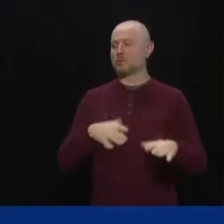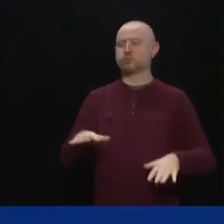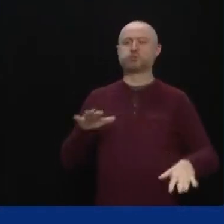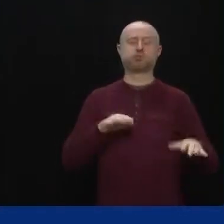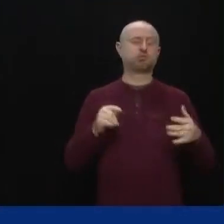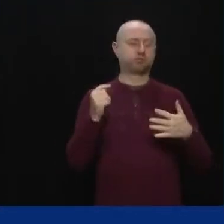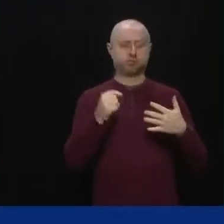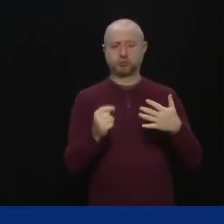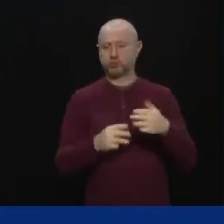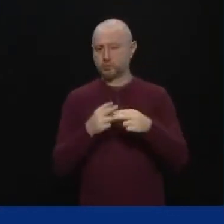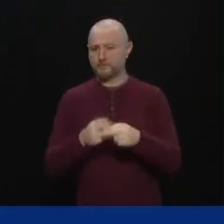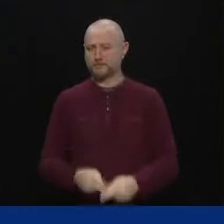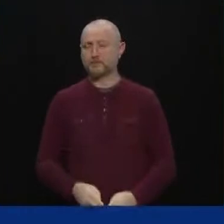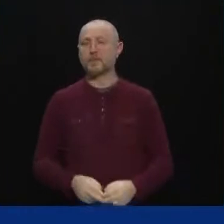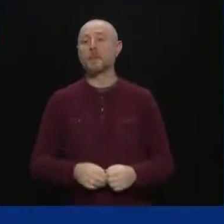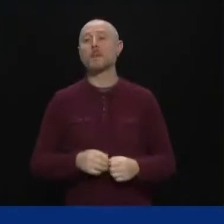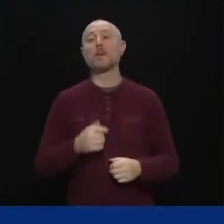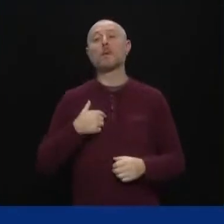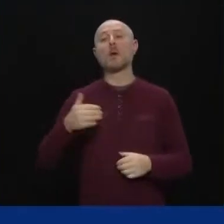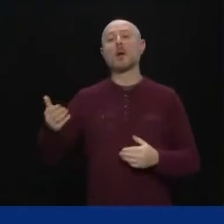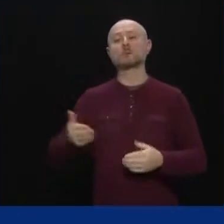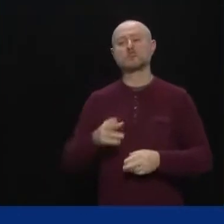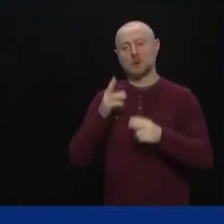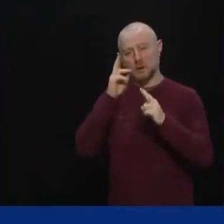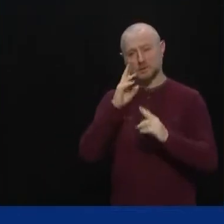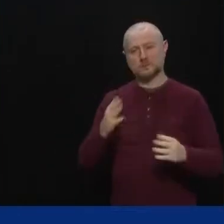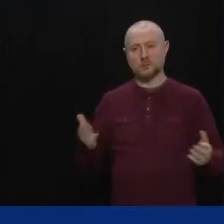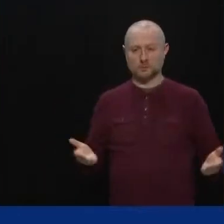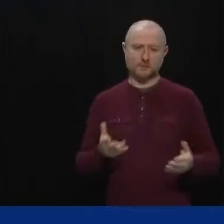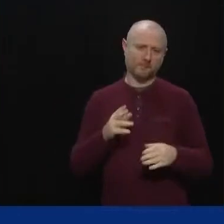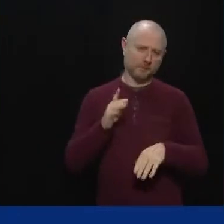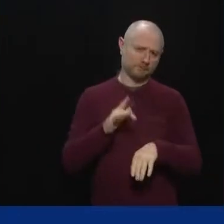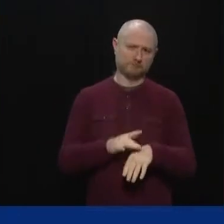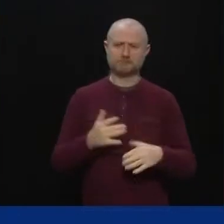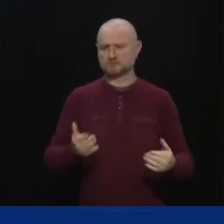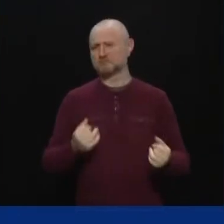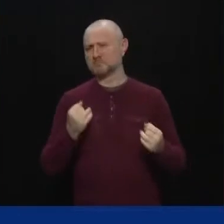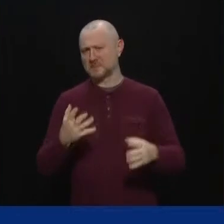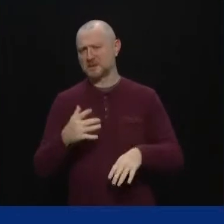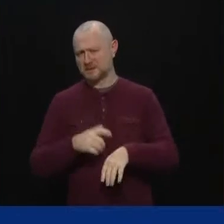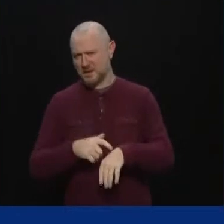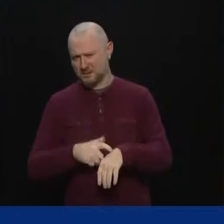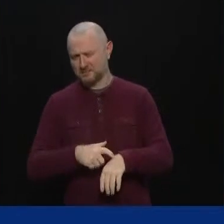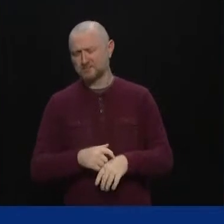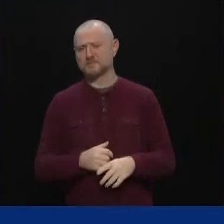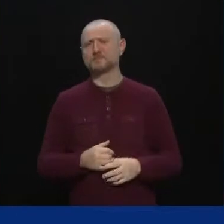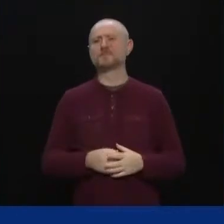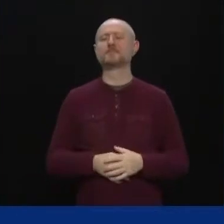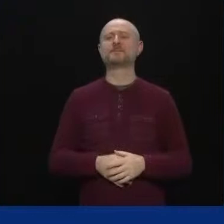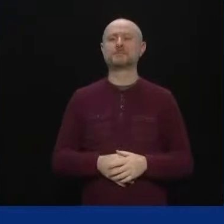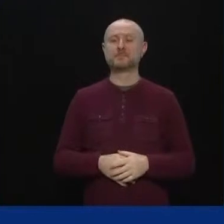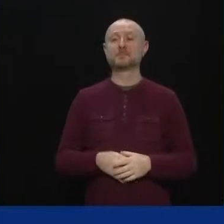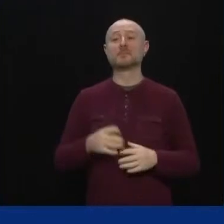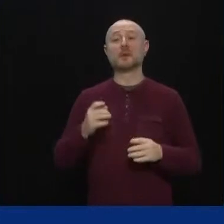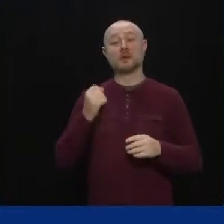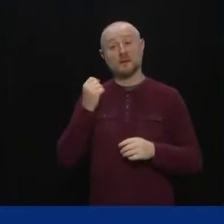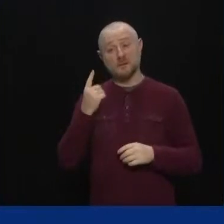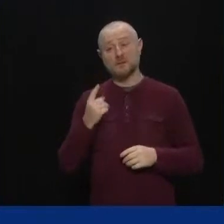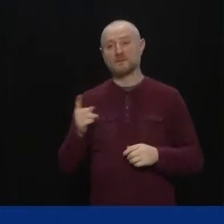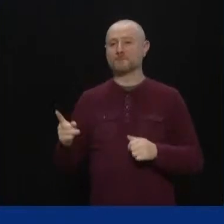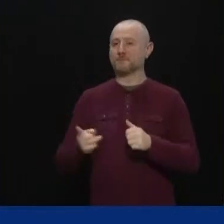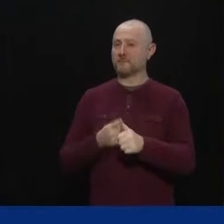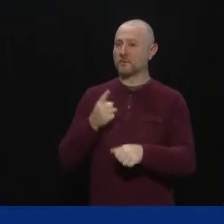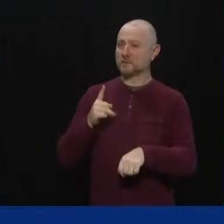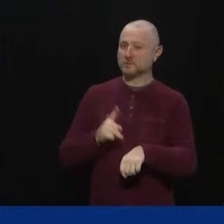Our guest of honor, of course, has been many times here at the University at Albany, but this is the first time that